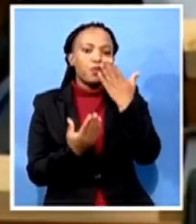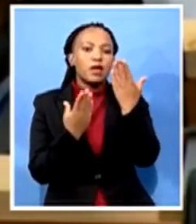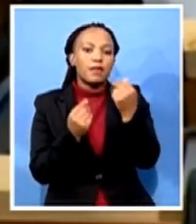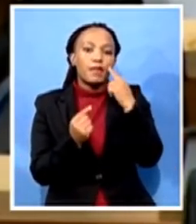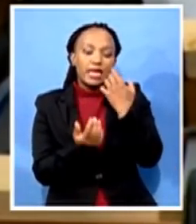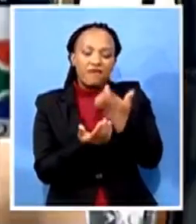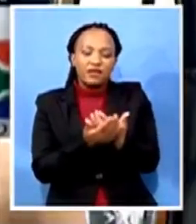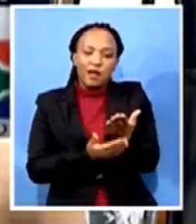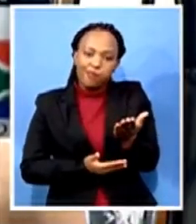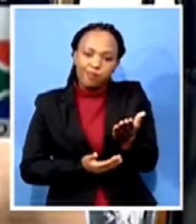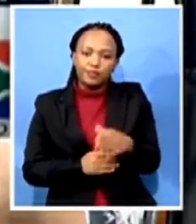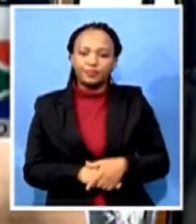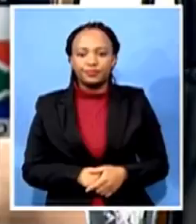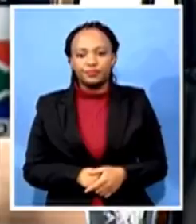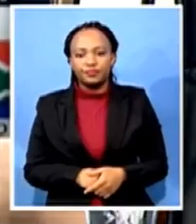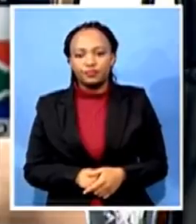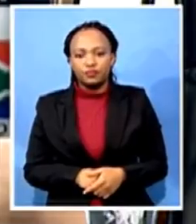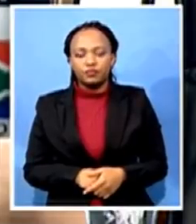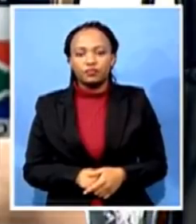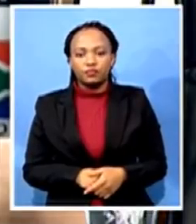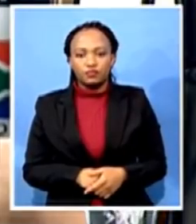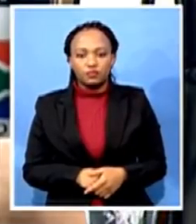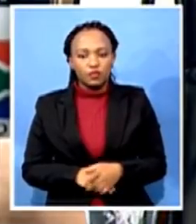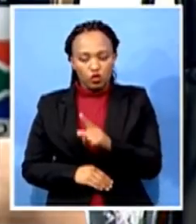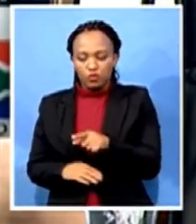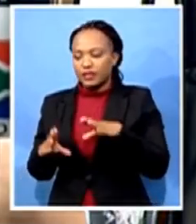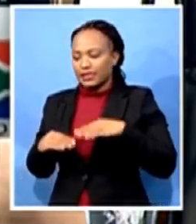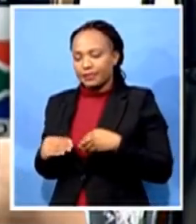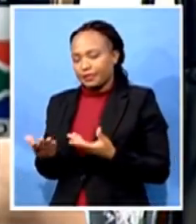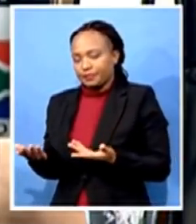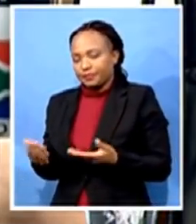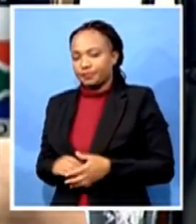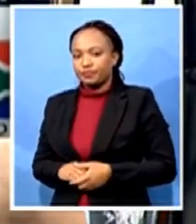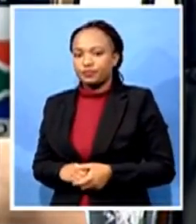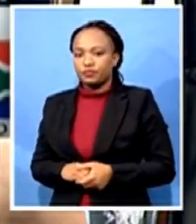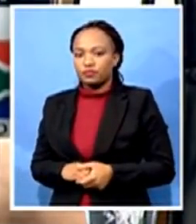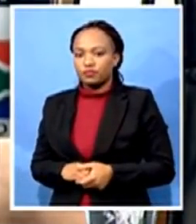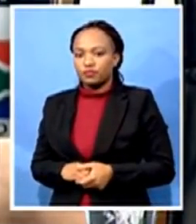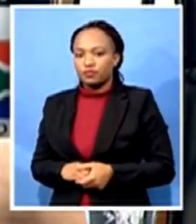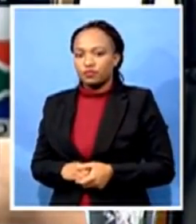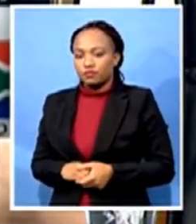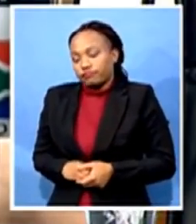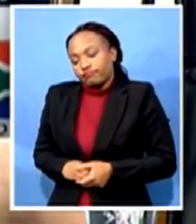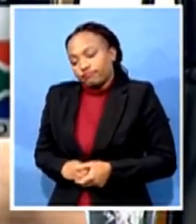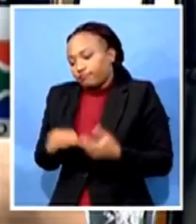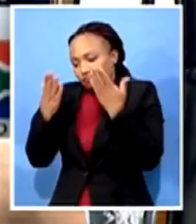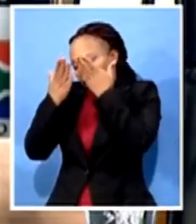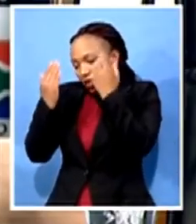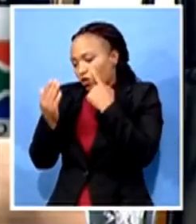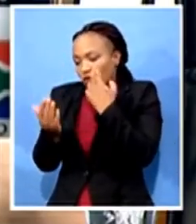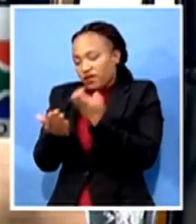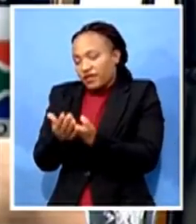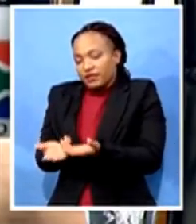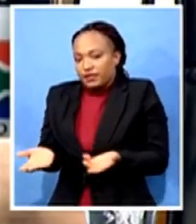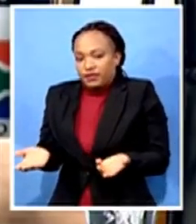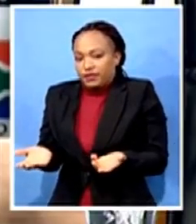happy to accept that? Well, I don't know that evidence, Chair. Right. It was not brought to my attention. That is in fact